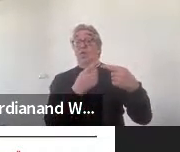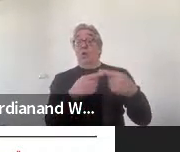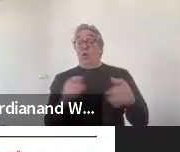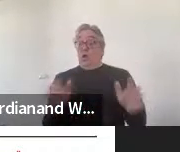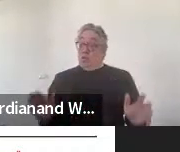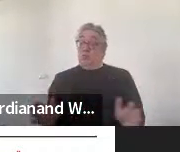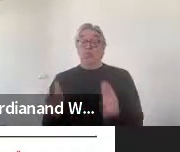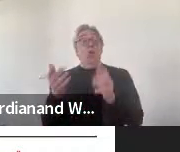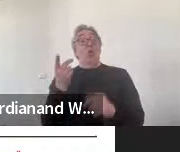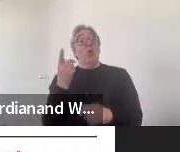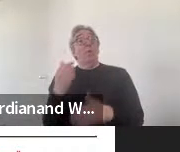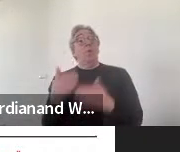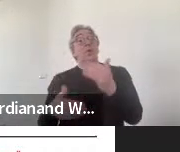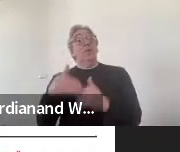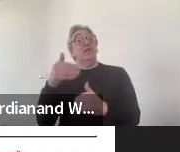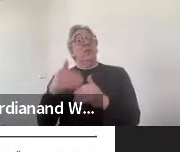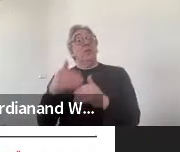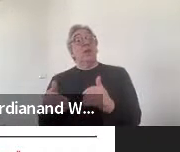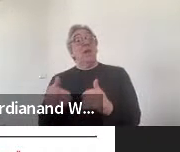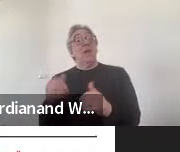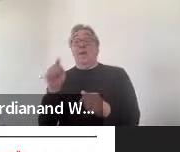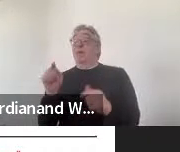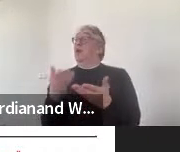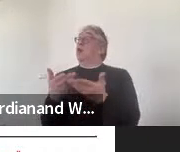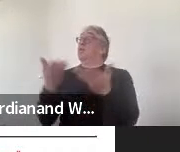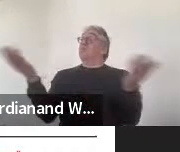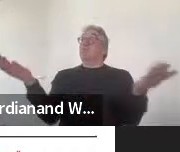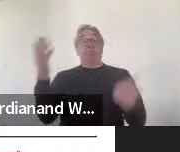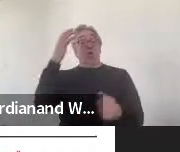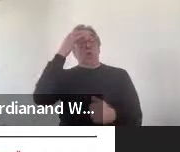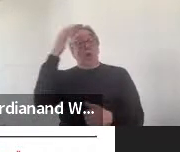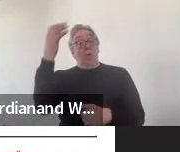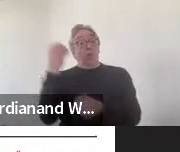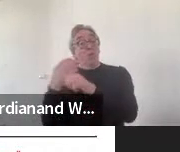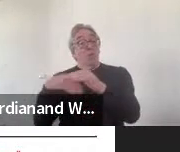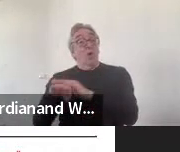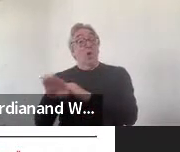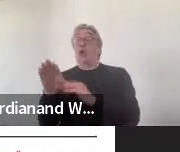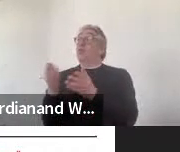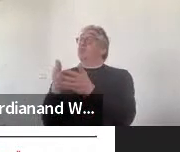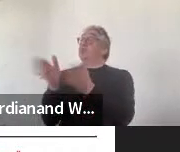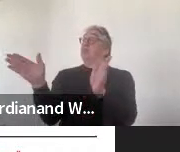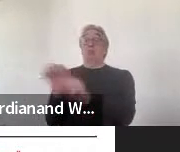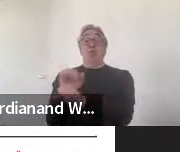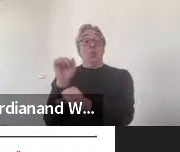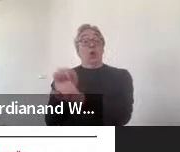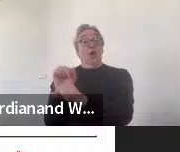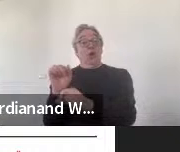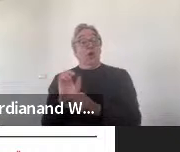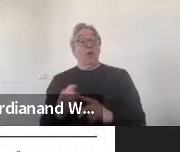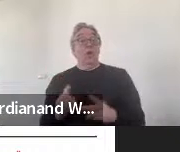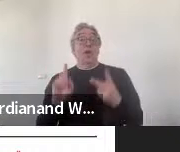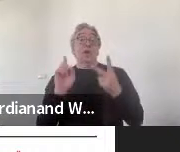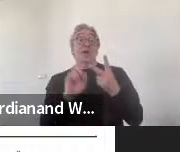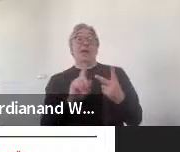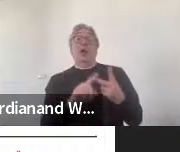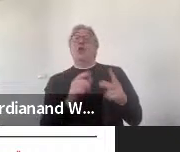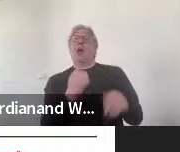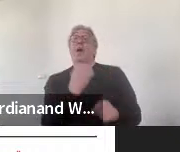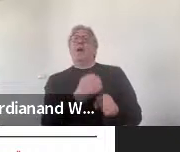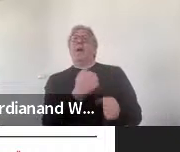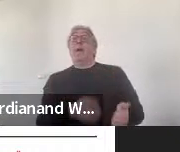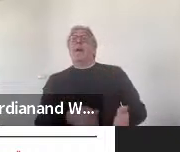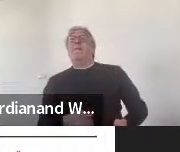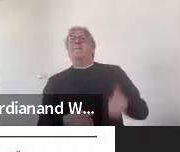the employment for women with disability within the private and public sector. The second one, train employers to